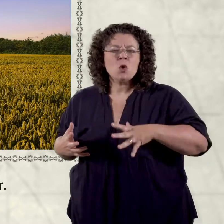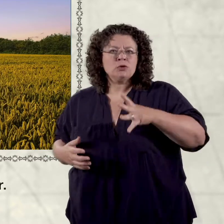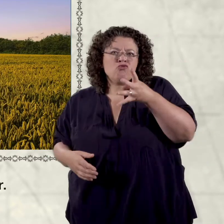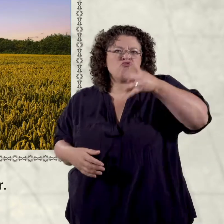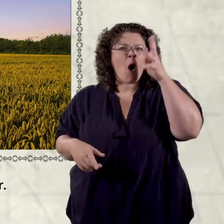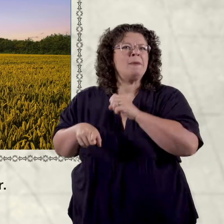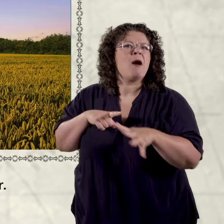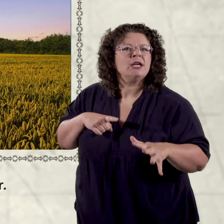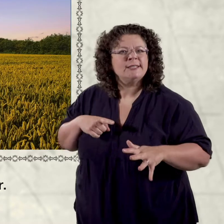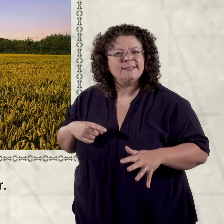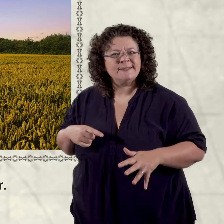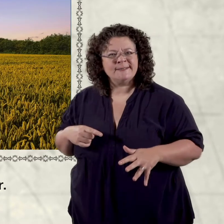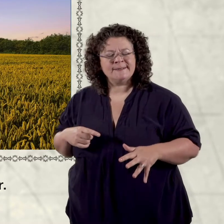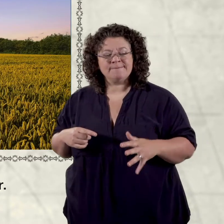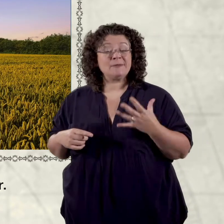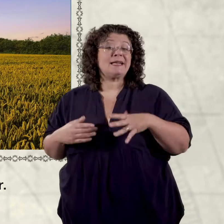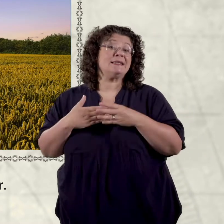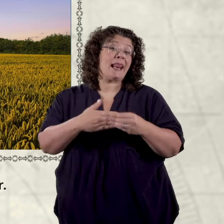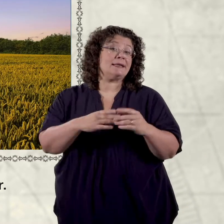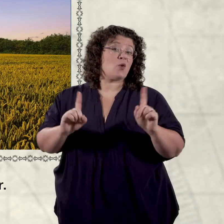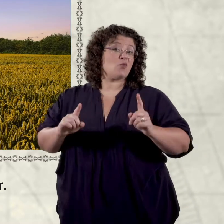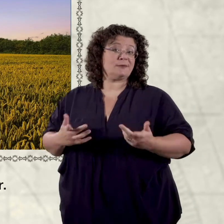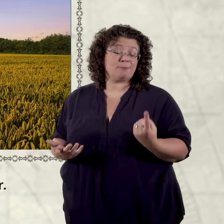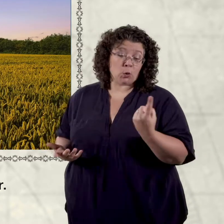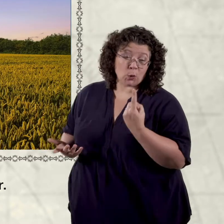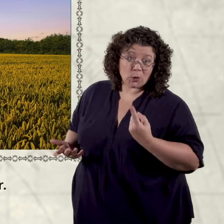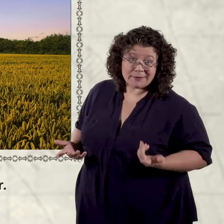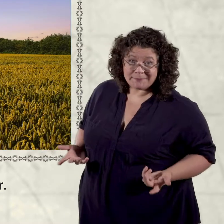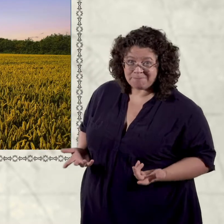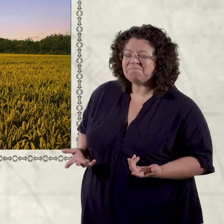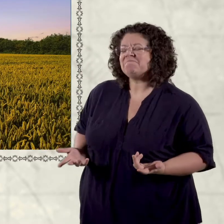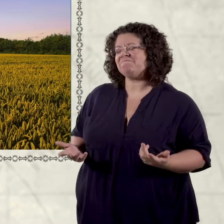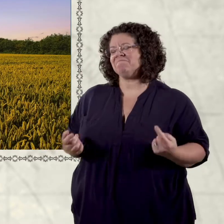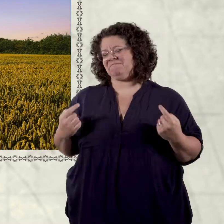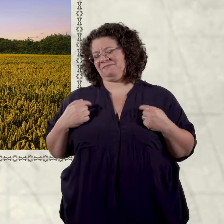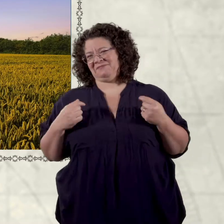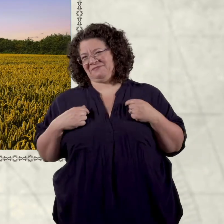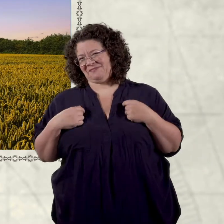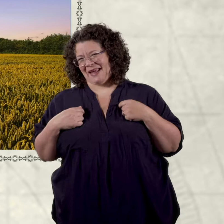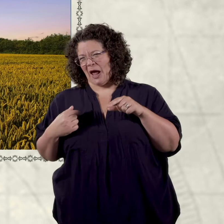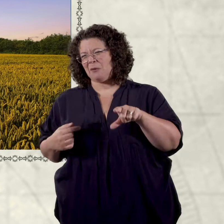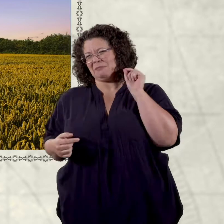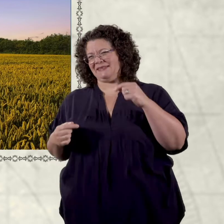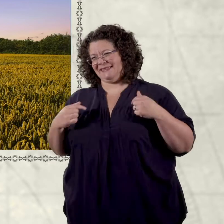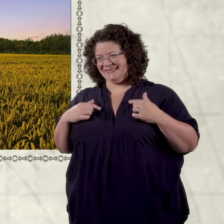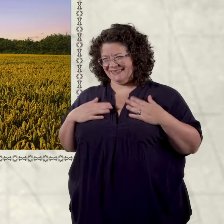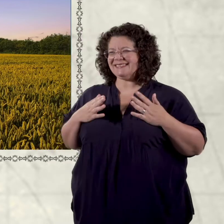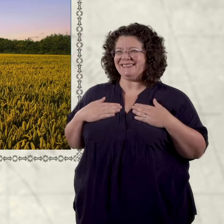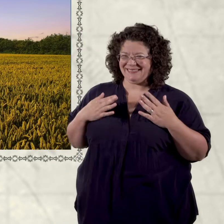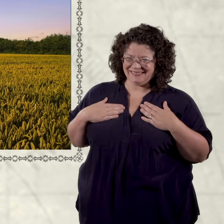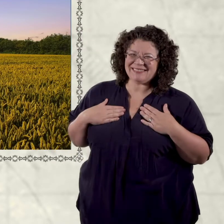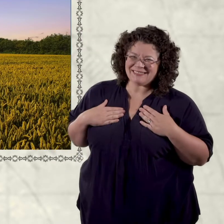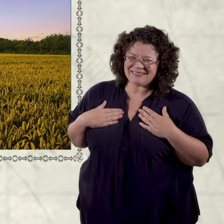we needed was a leader. And yeah, I was chosen.